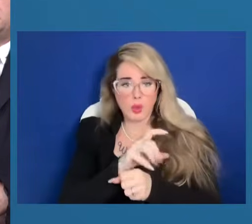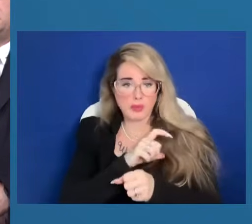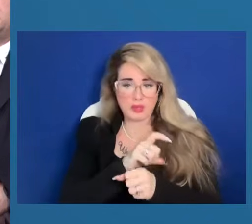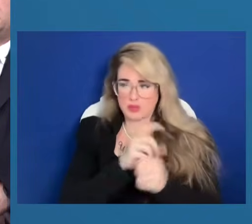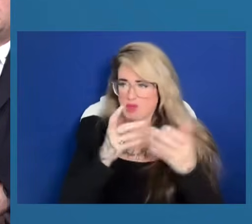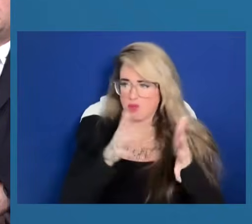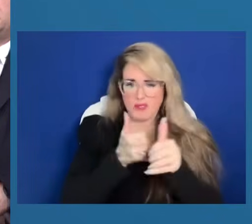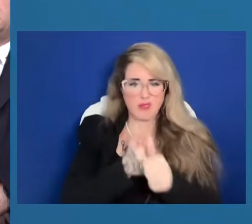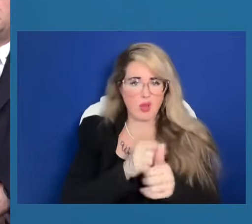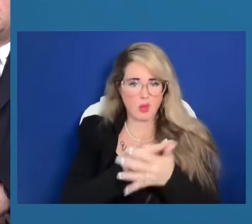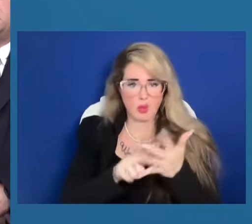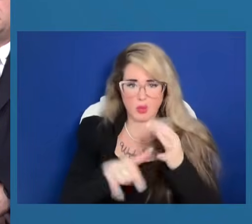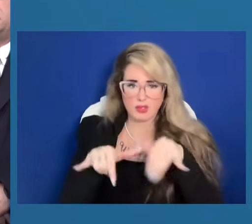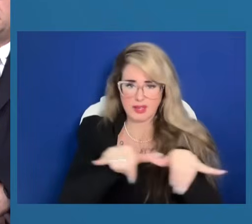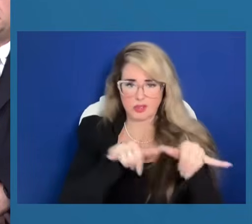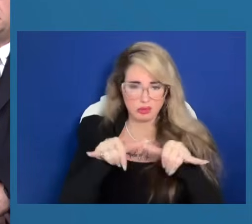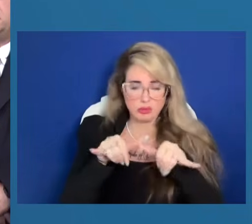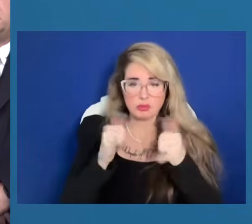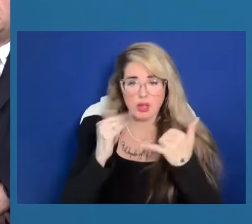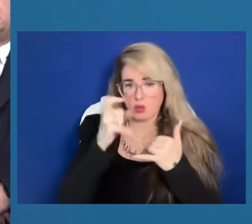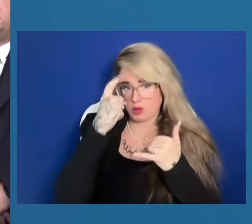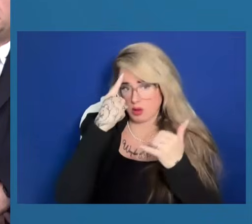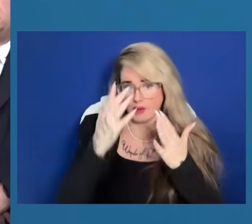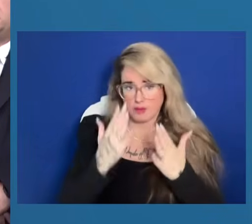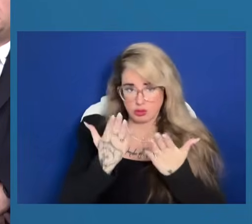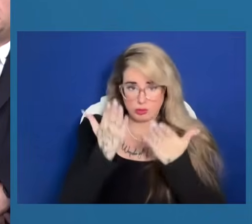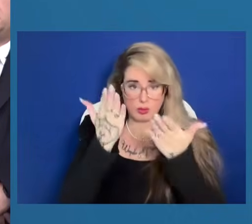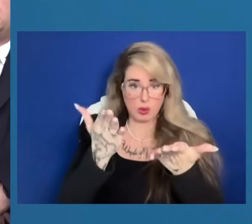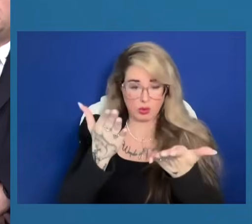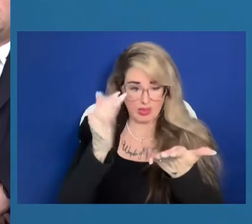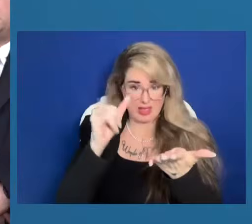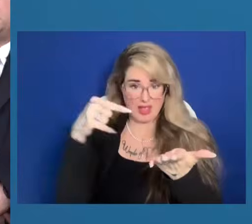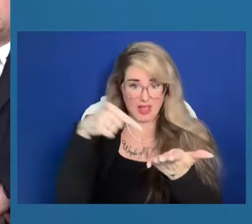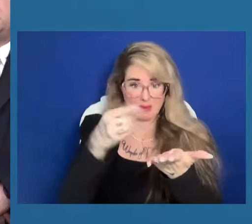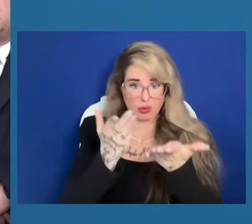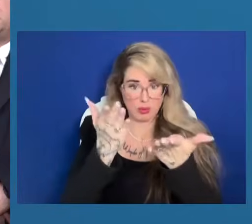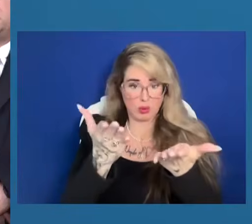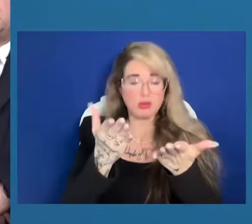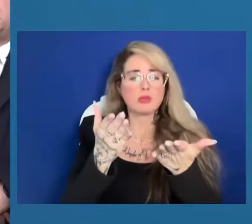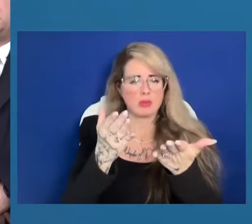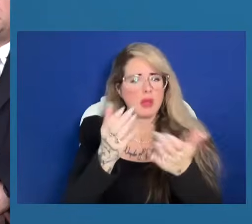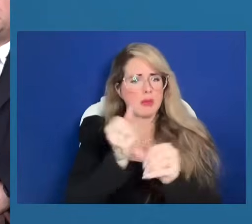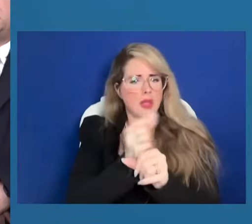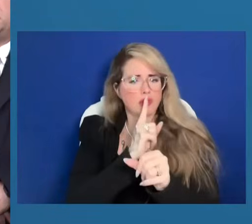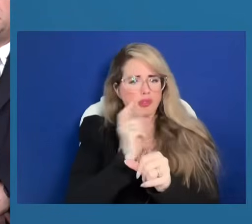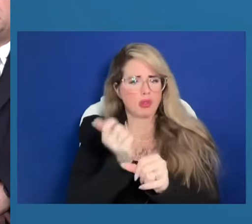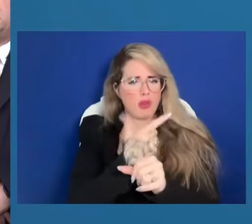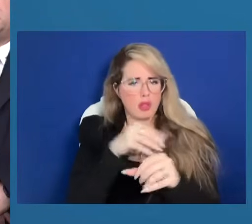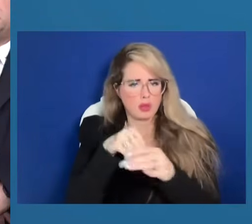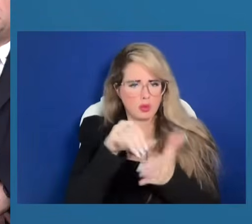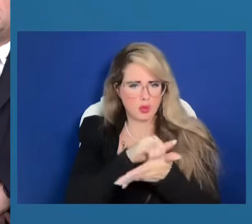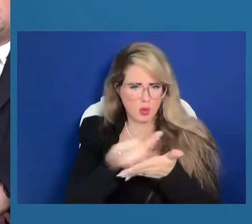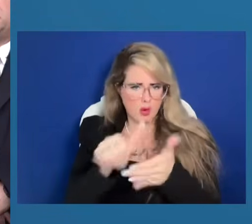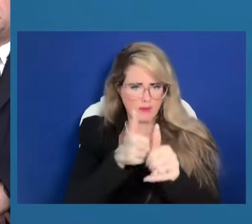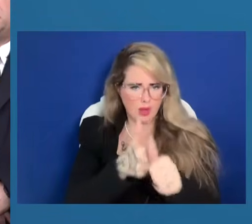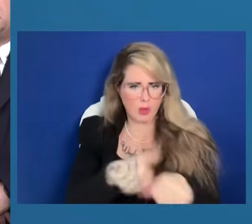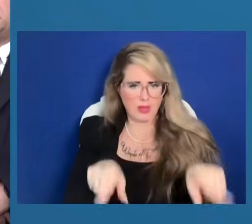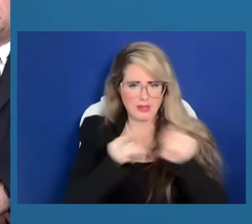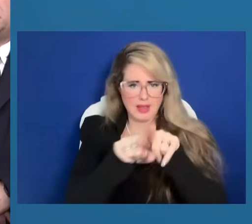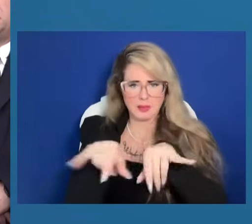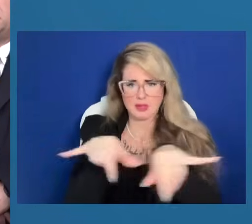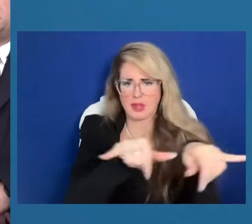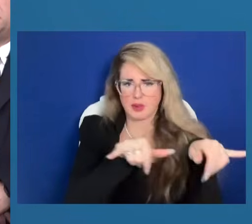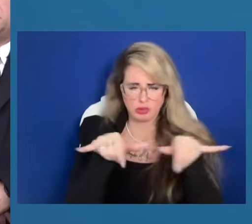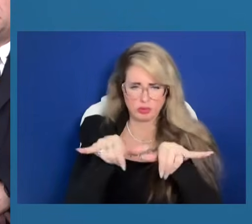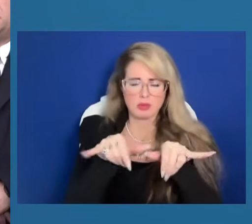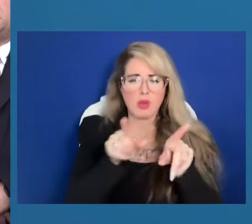governor's proposal simply ensures federal officers operating in New York are held to these same standards. Lastly, we must preserve